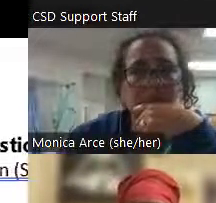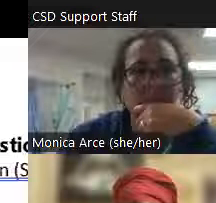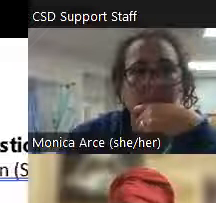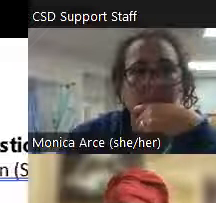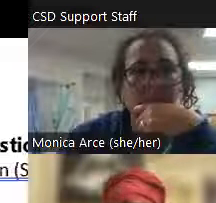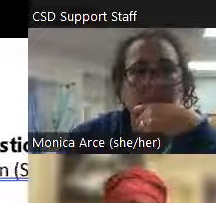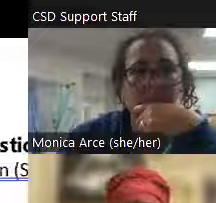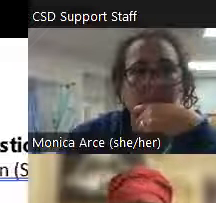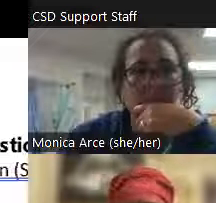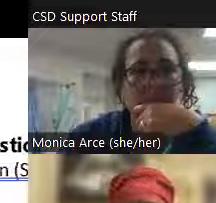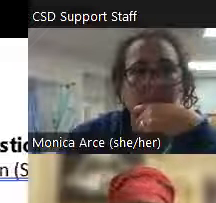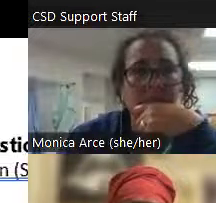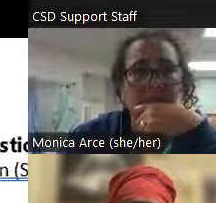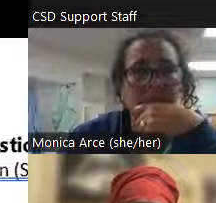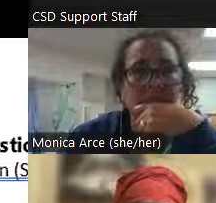Okay.